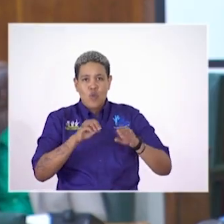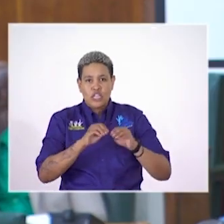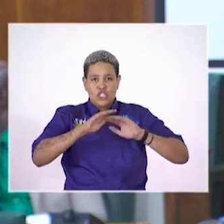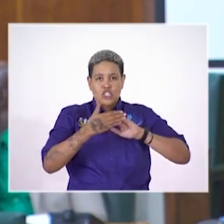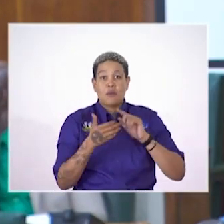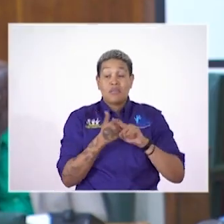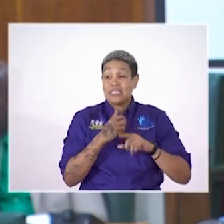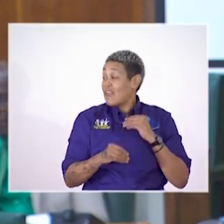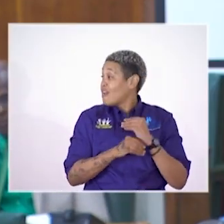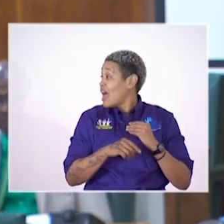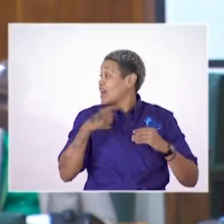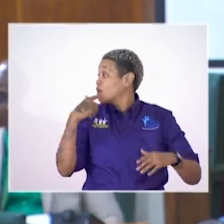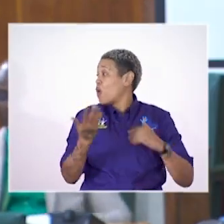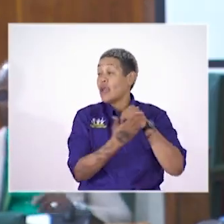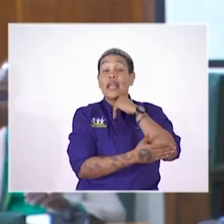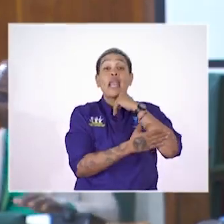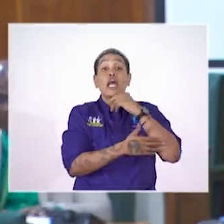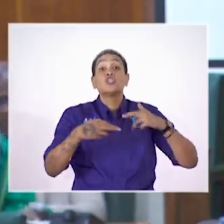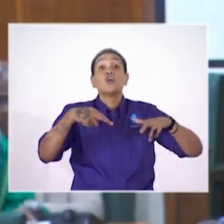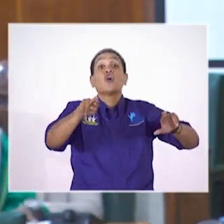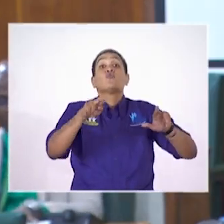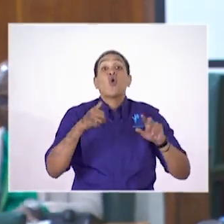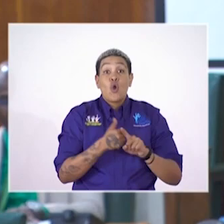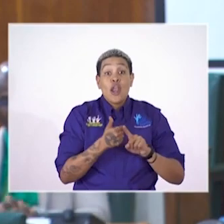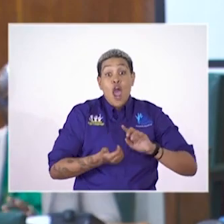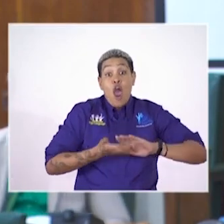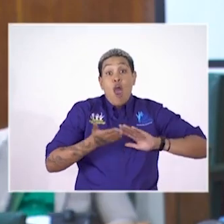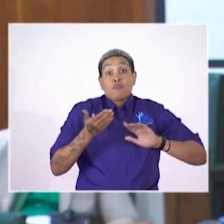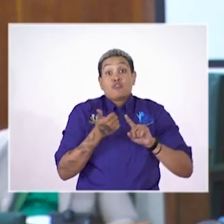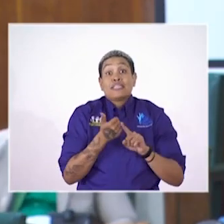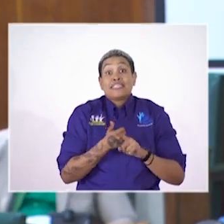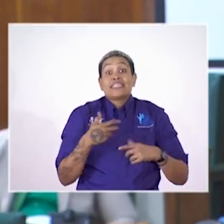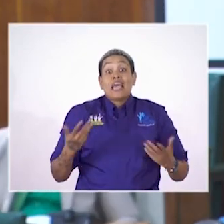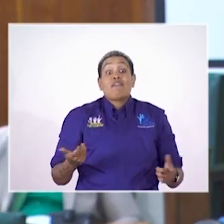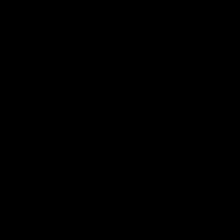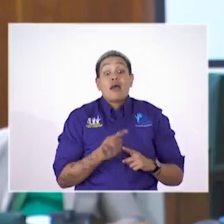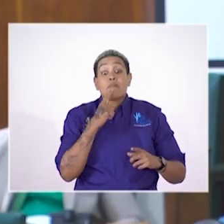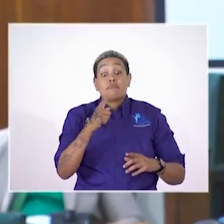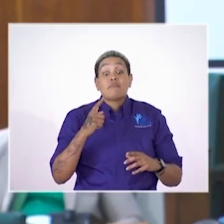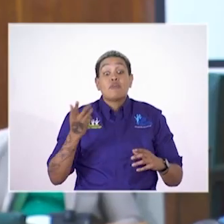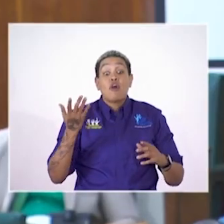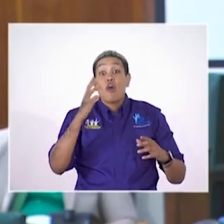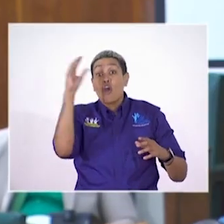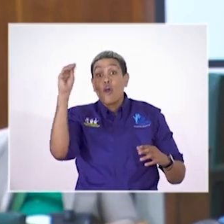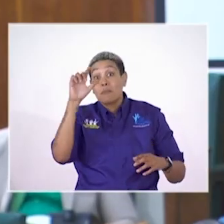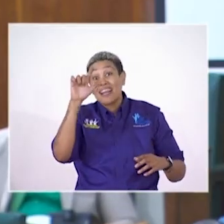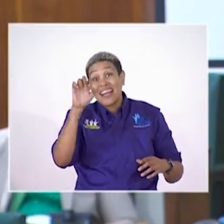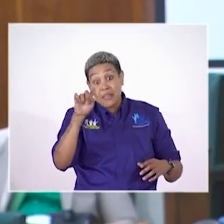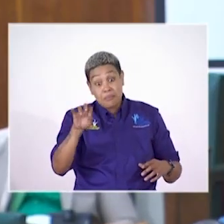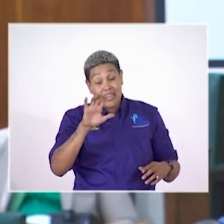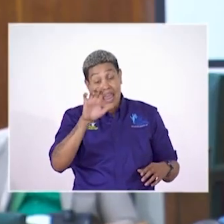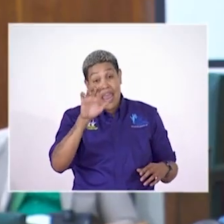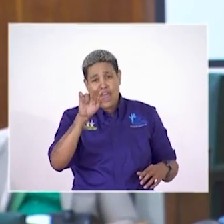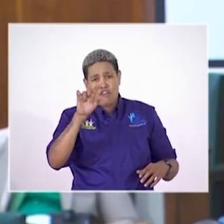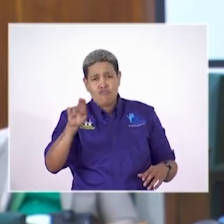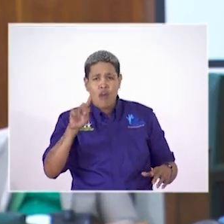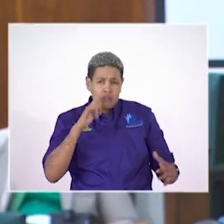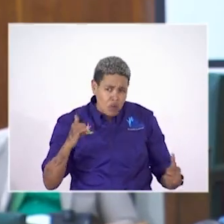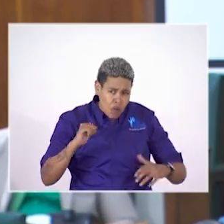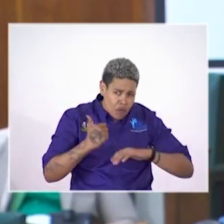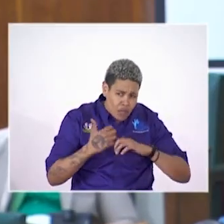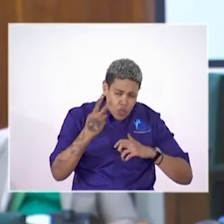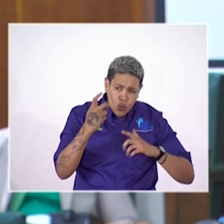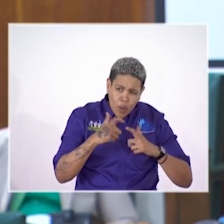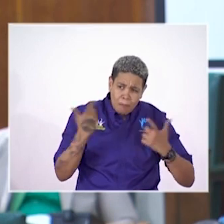The National Road Operating and Constructing Company Limited, NROC, is currently executing two